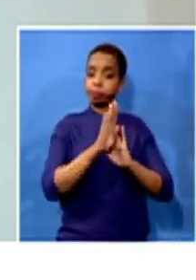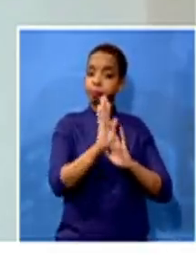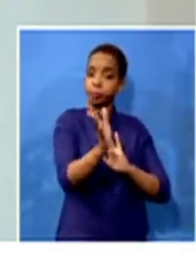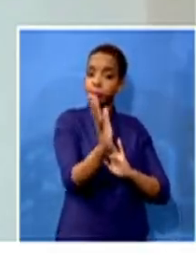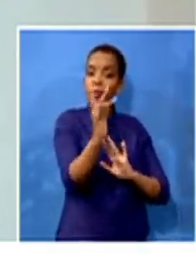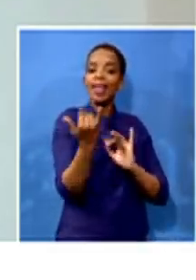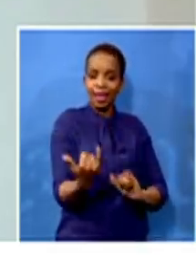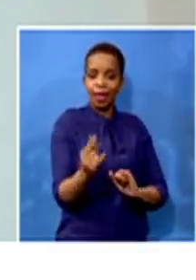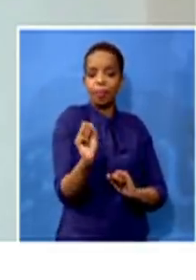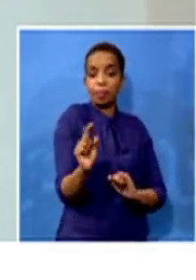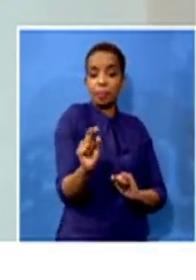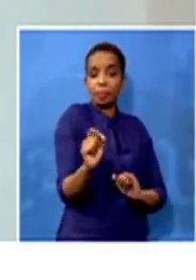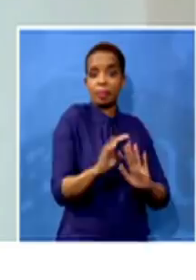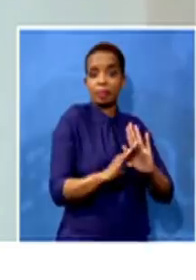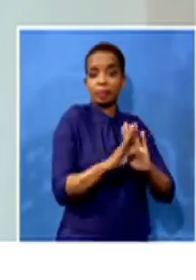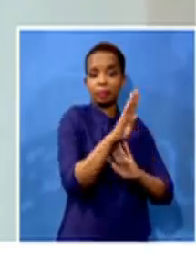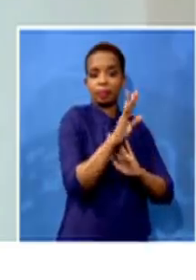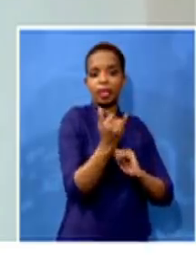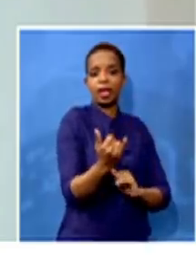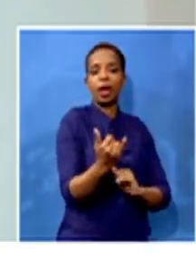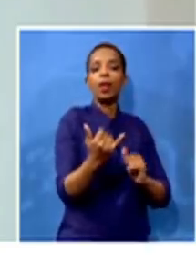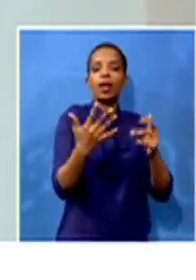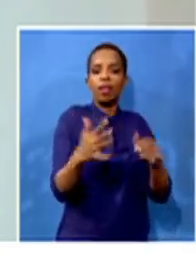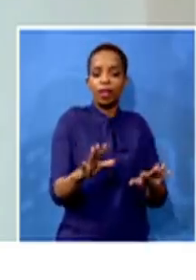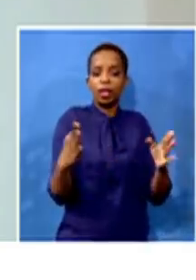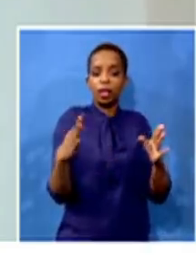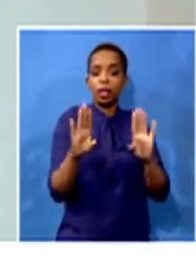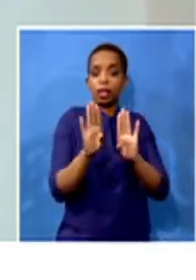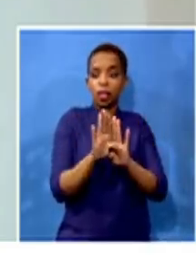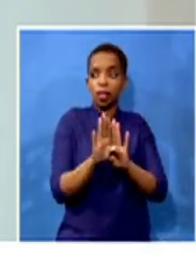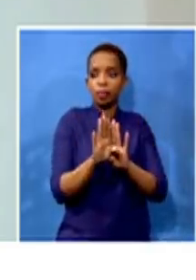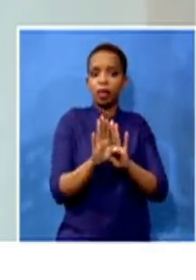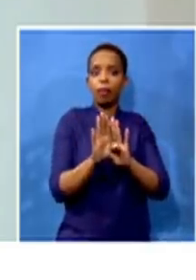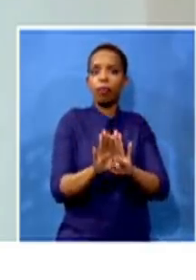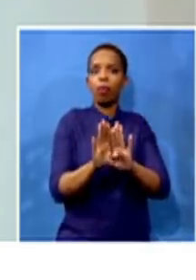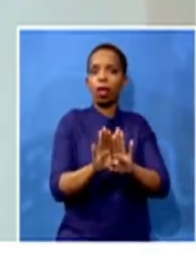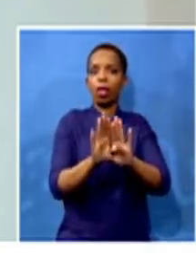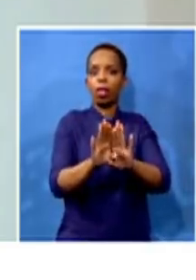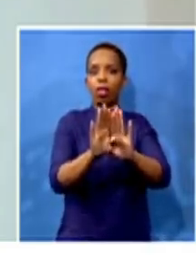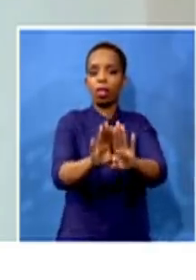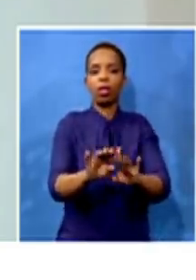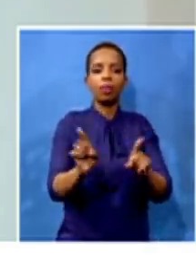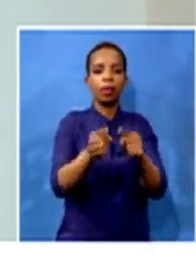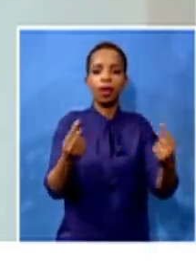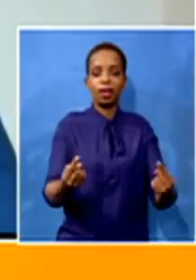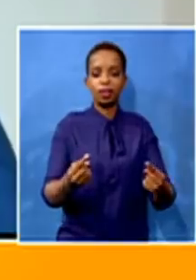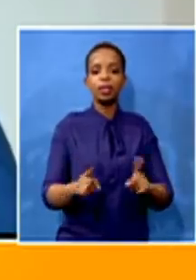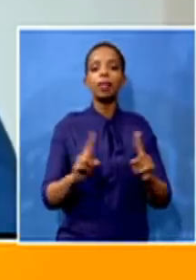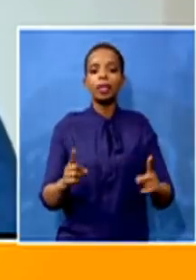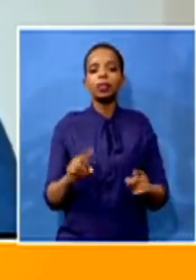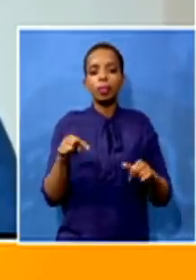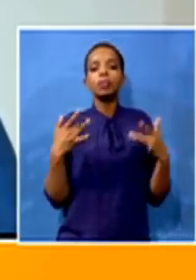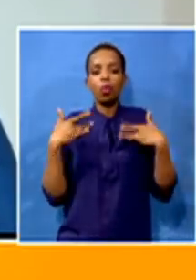the lockdown, but we can't delay it forever. So yes, we need to be concerned, especially what is happening in the Western Cape.